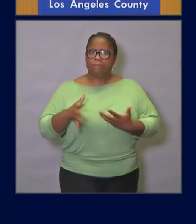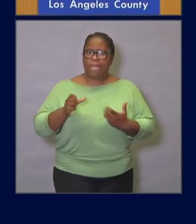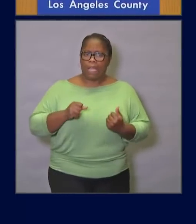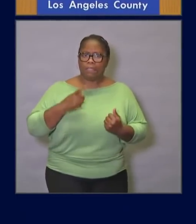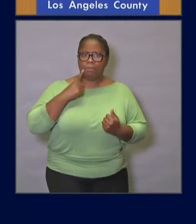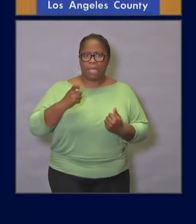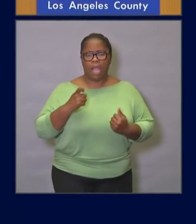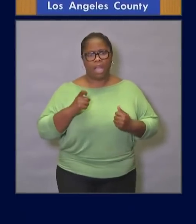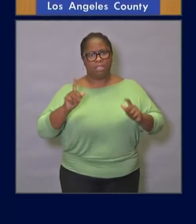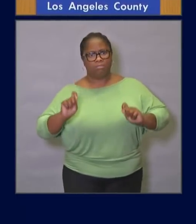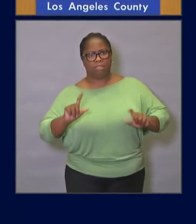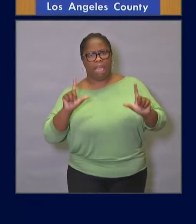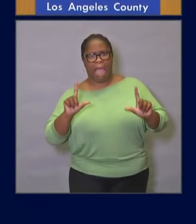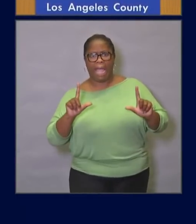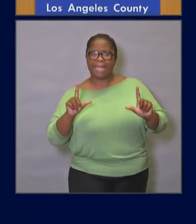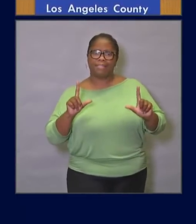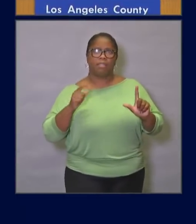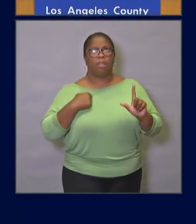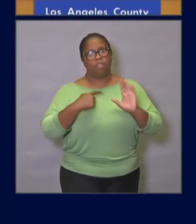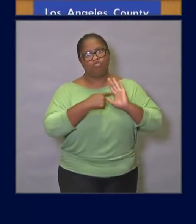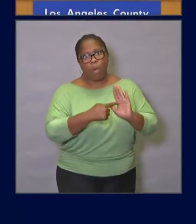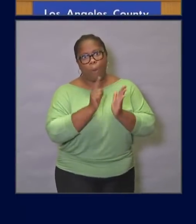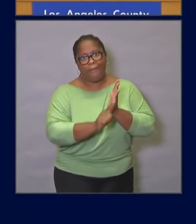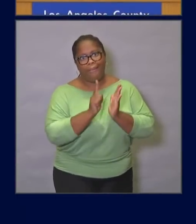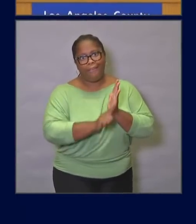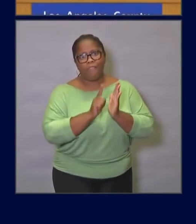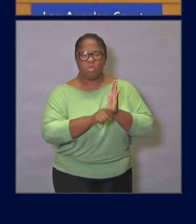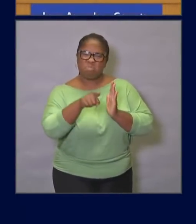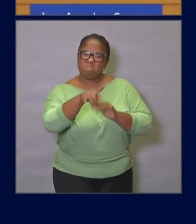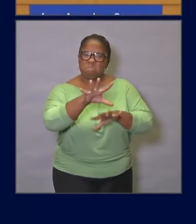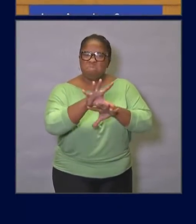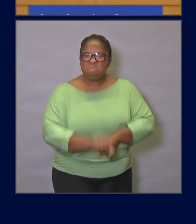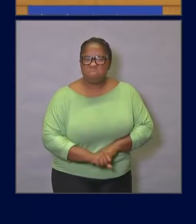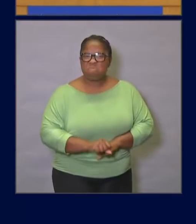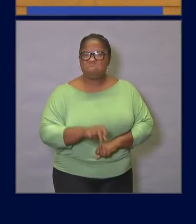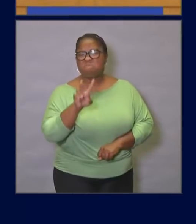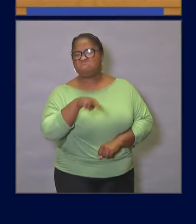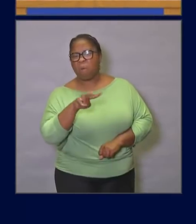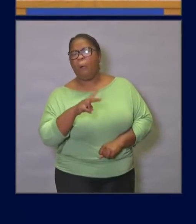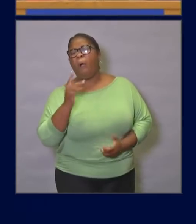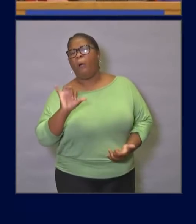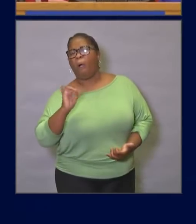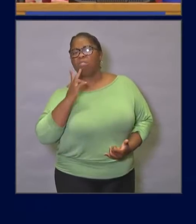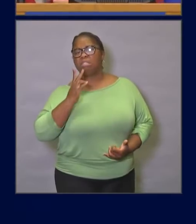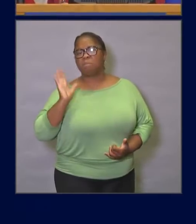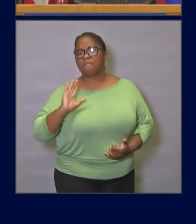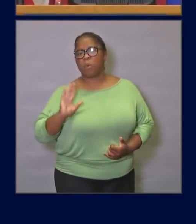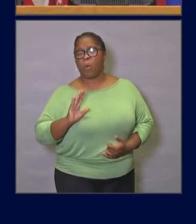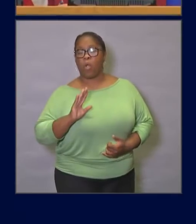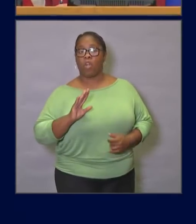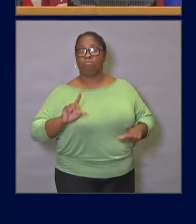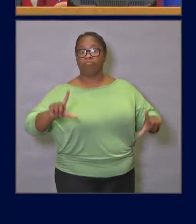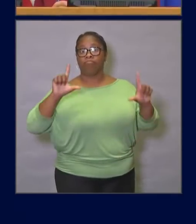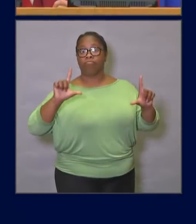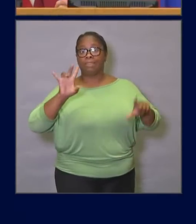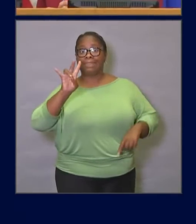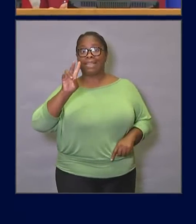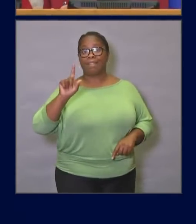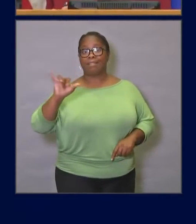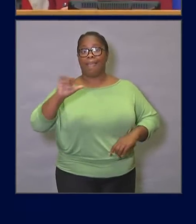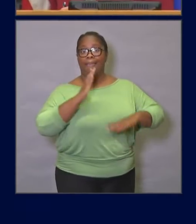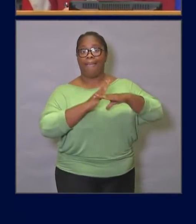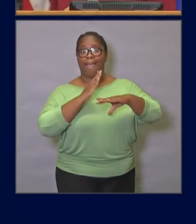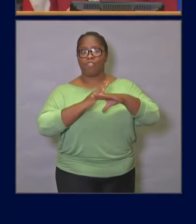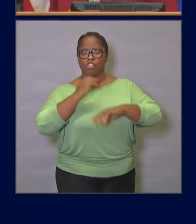these slides are slides I show every week, so I think you're used to seeing this. This graph is showing the 7-day average of the